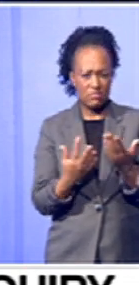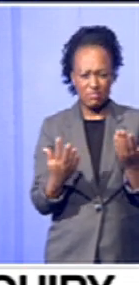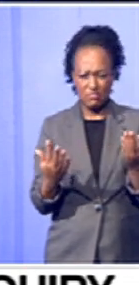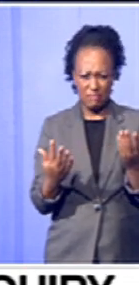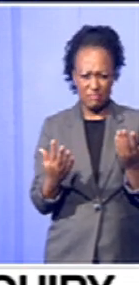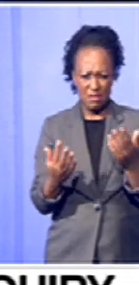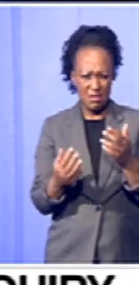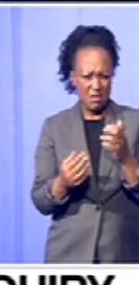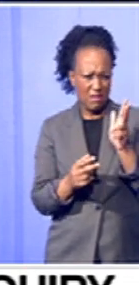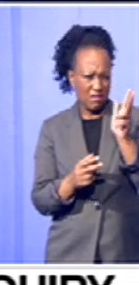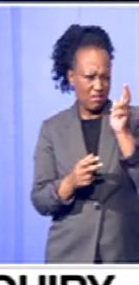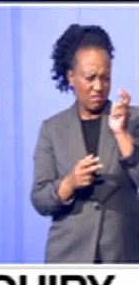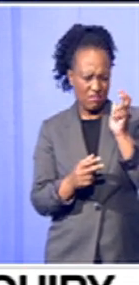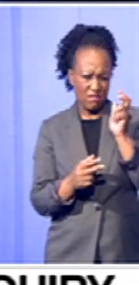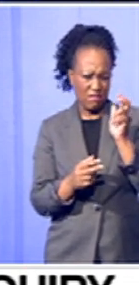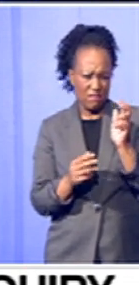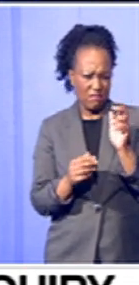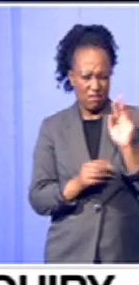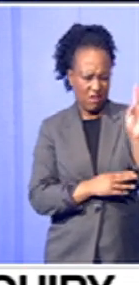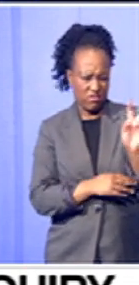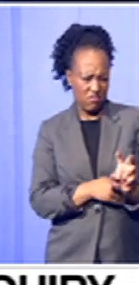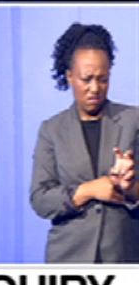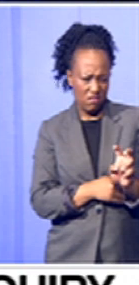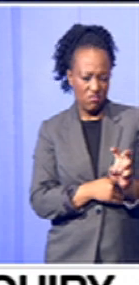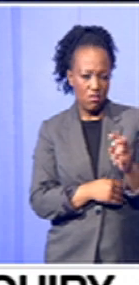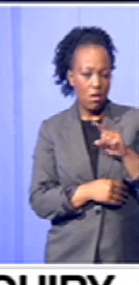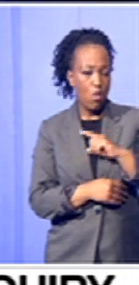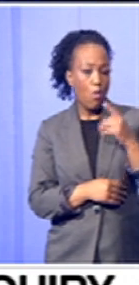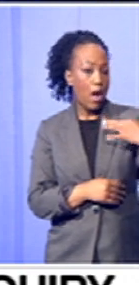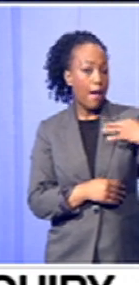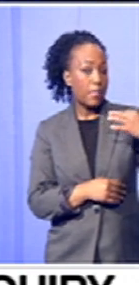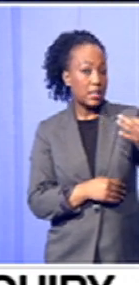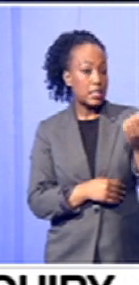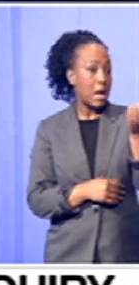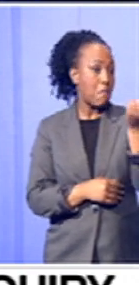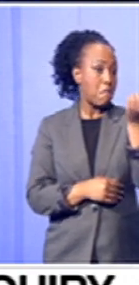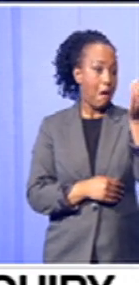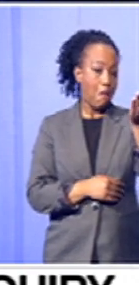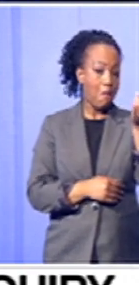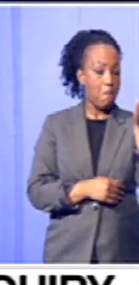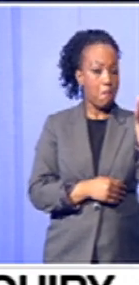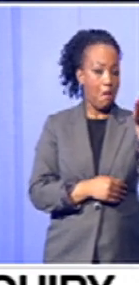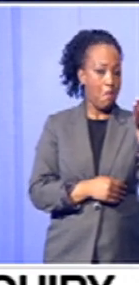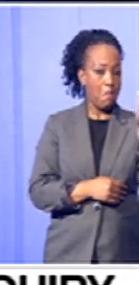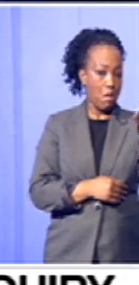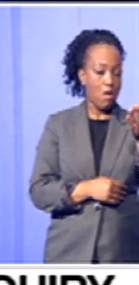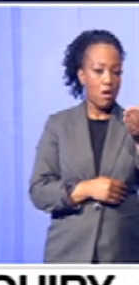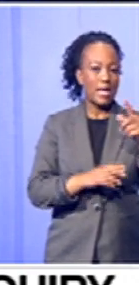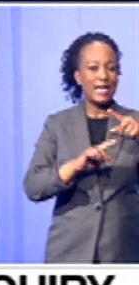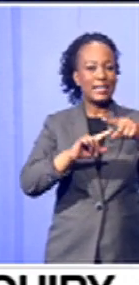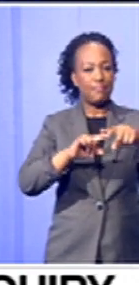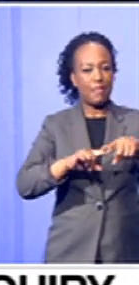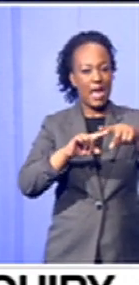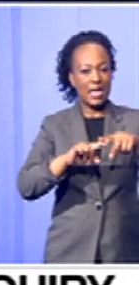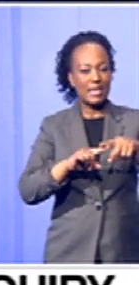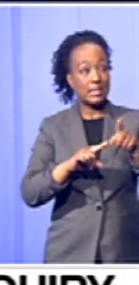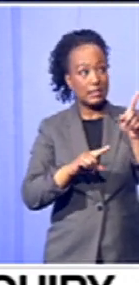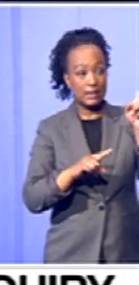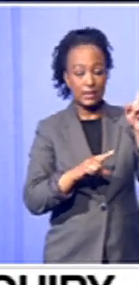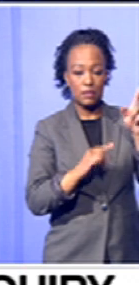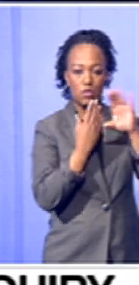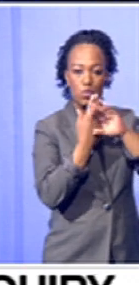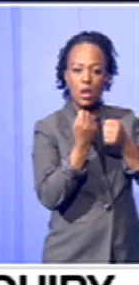be heard? Because every application that she has brought was pending the outcome of